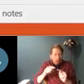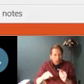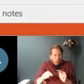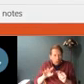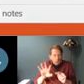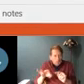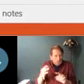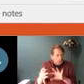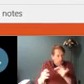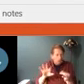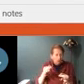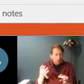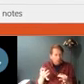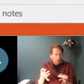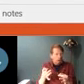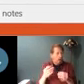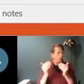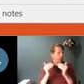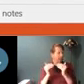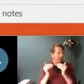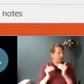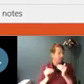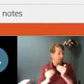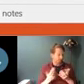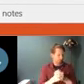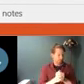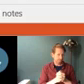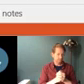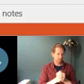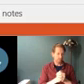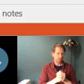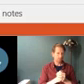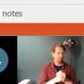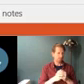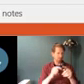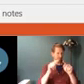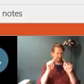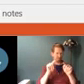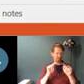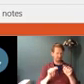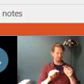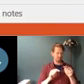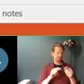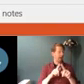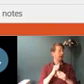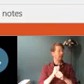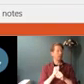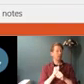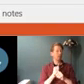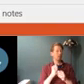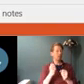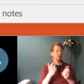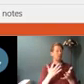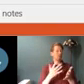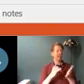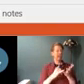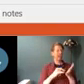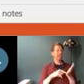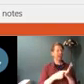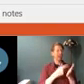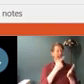extra alleles, a lot of extra variants. The other examples here on the slide just shows that these STRs could be